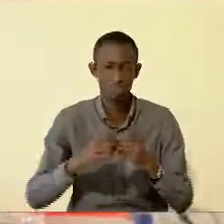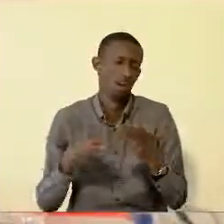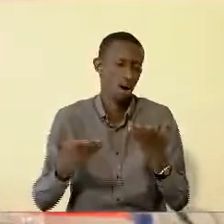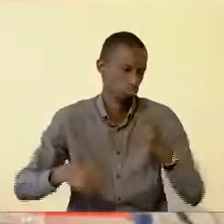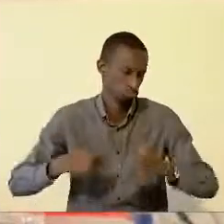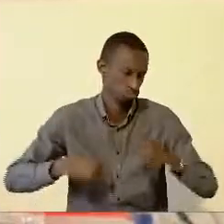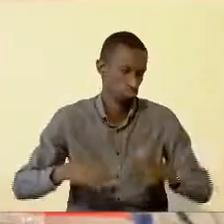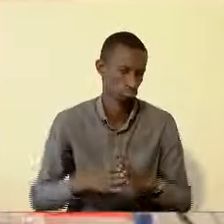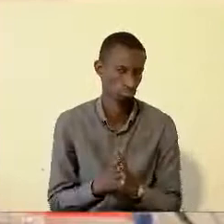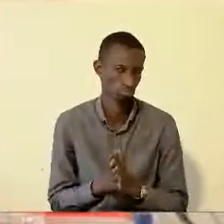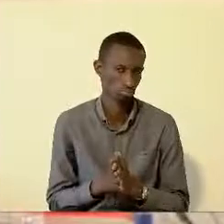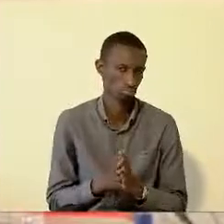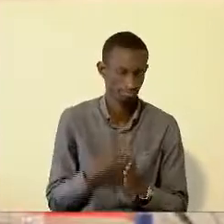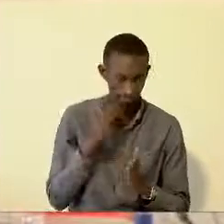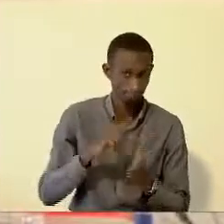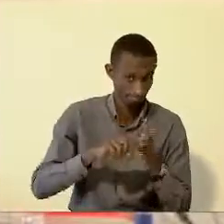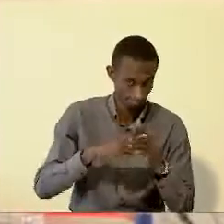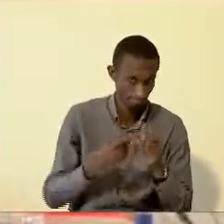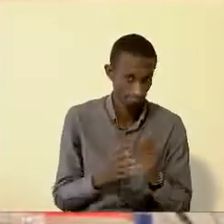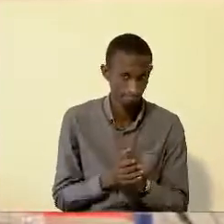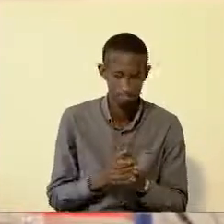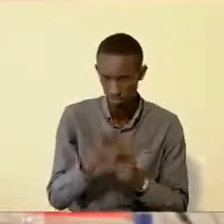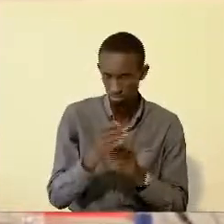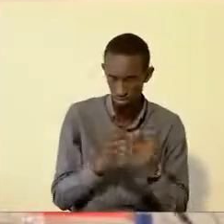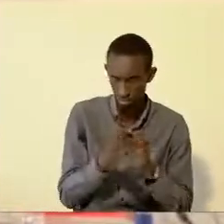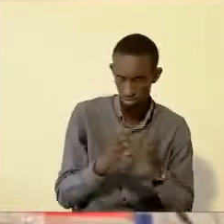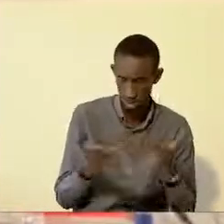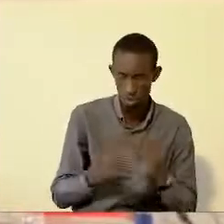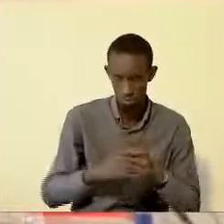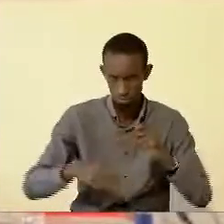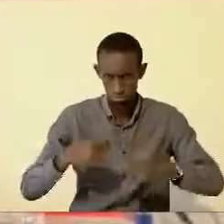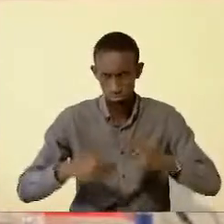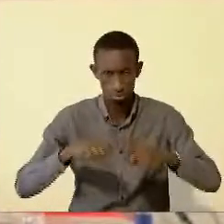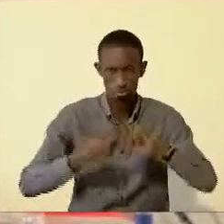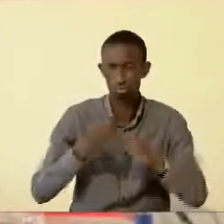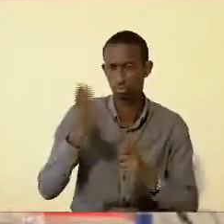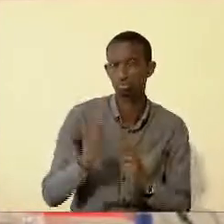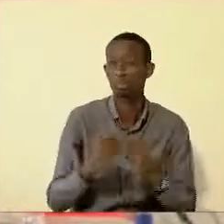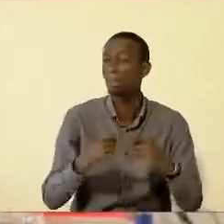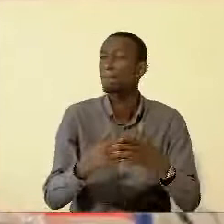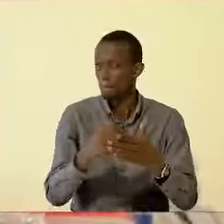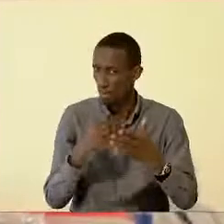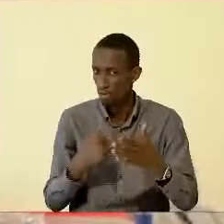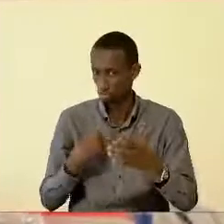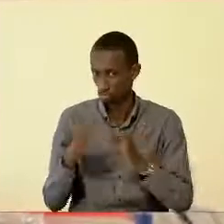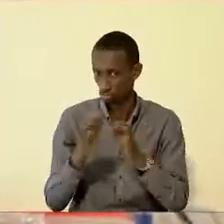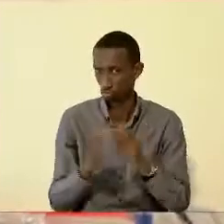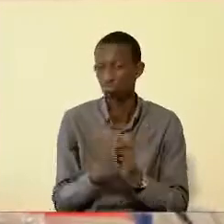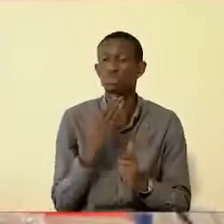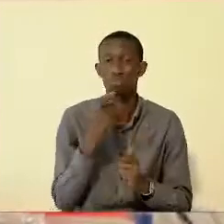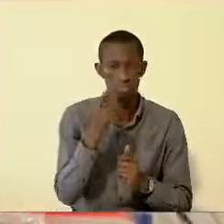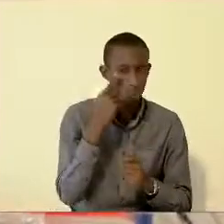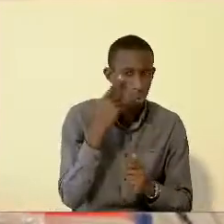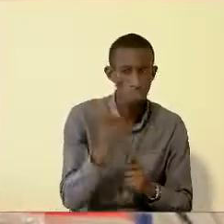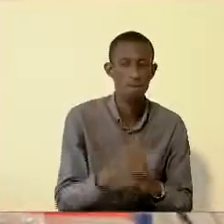react. So we are going to start to explain the reactivity of these metals, but before I explain, I want you to watch